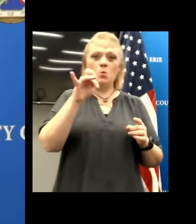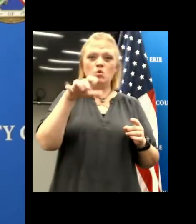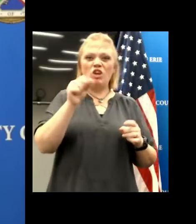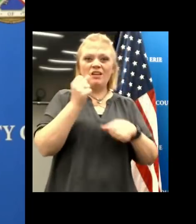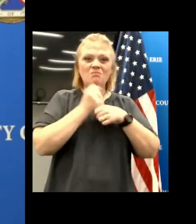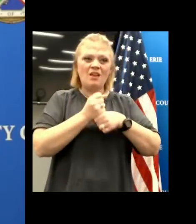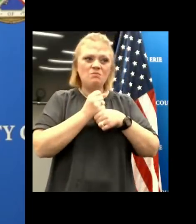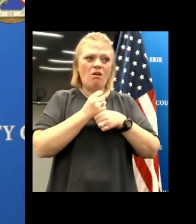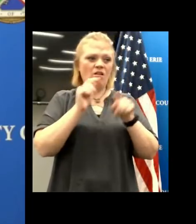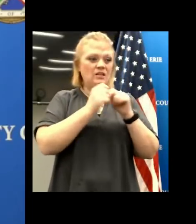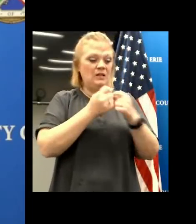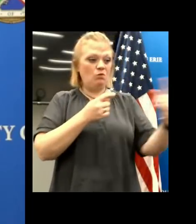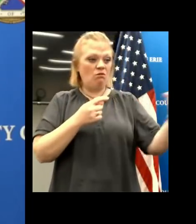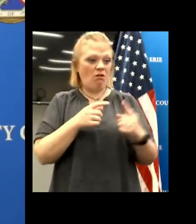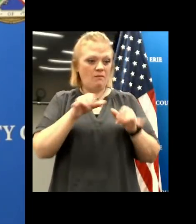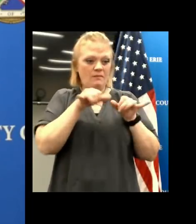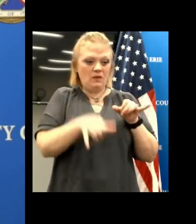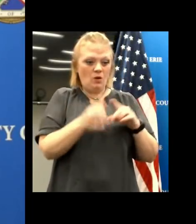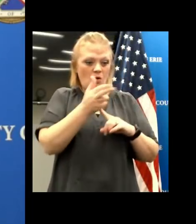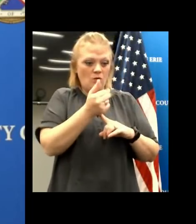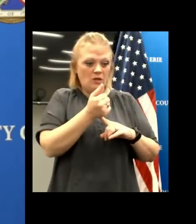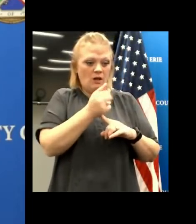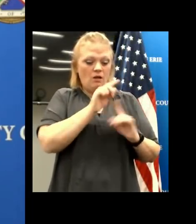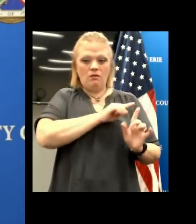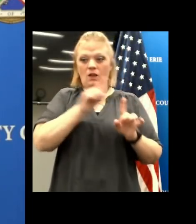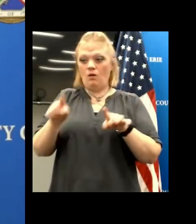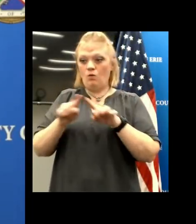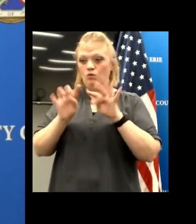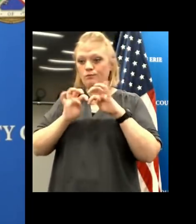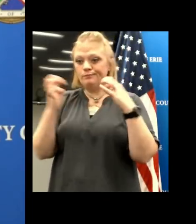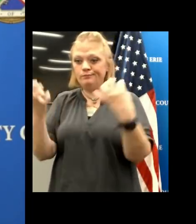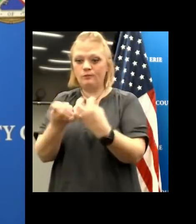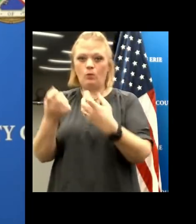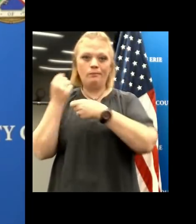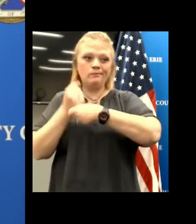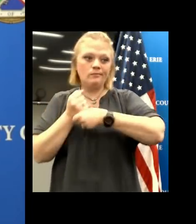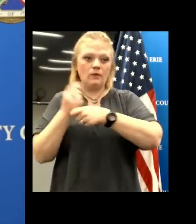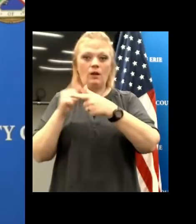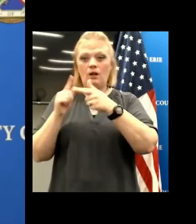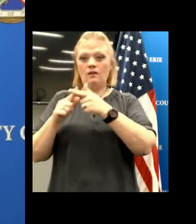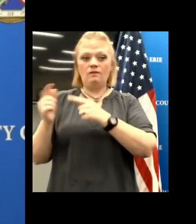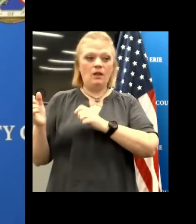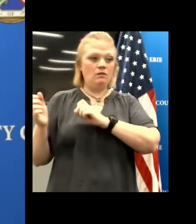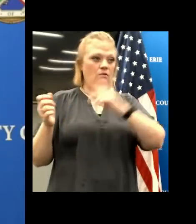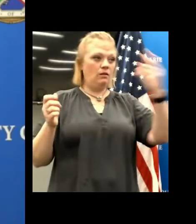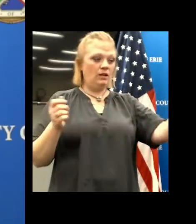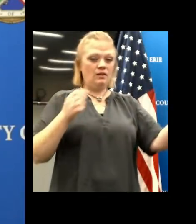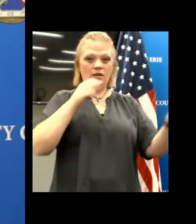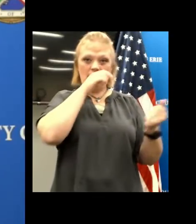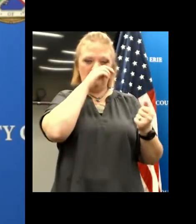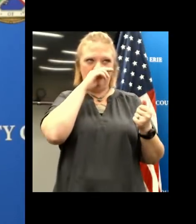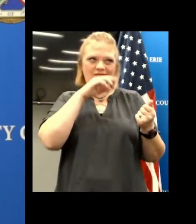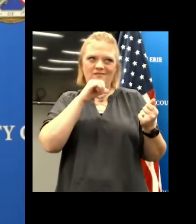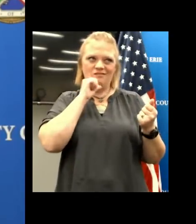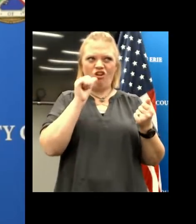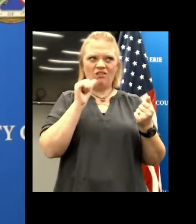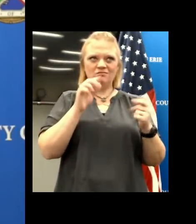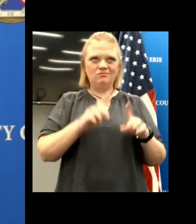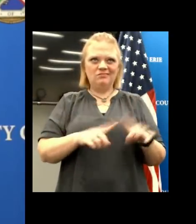come in, they'd basically be locked down in the hotel, they go to the stadium or the baseball field, and then they'd leave. So it's really not that